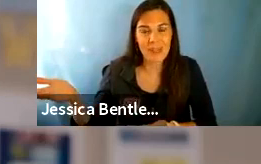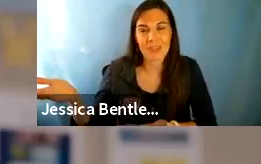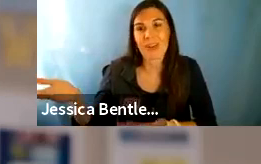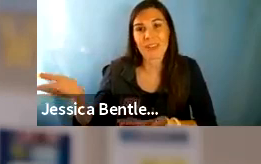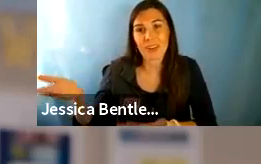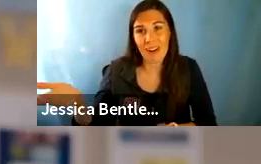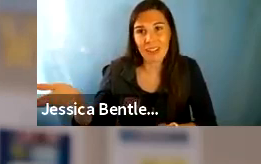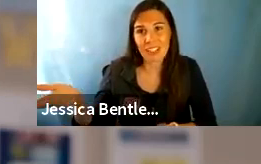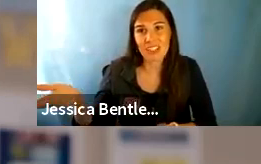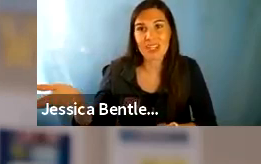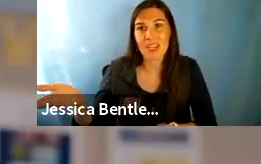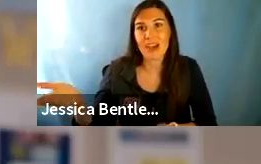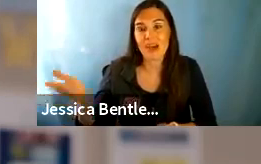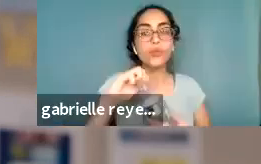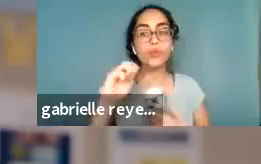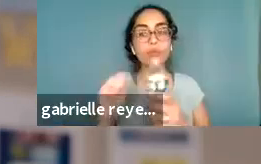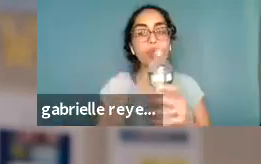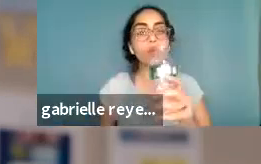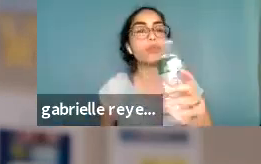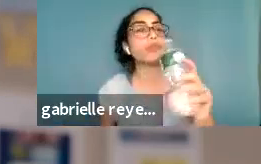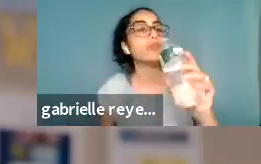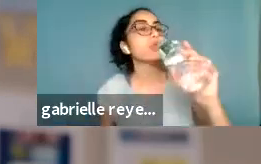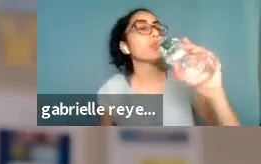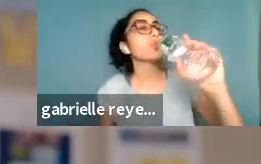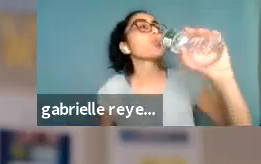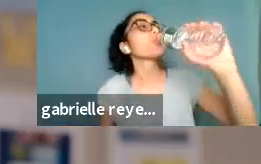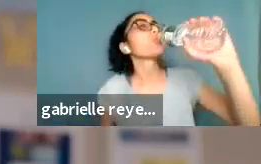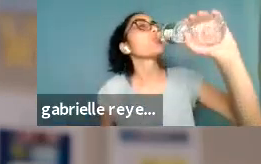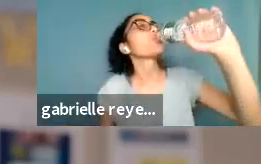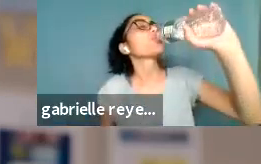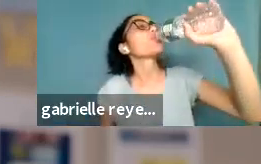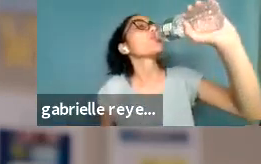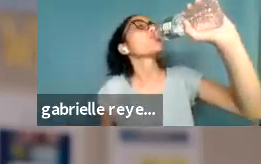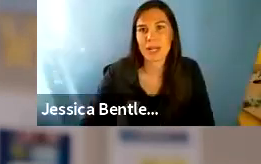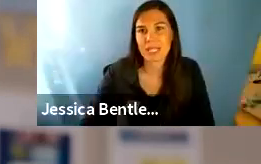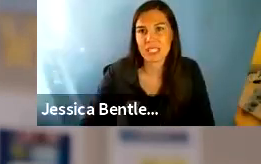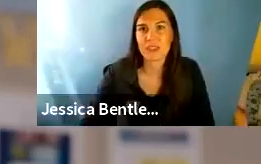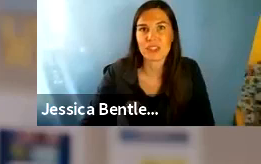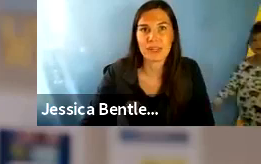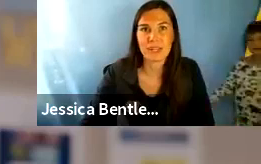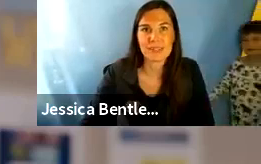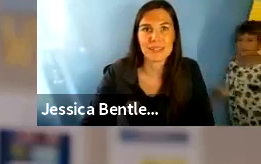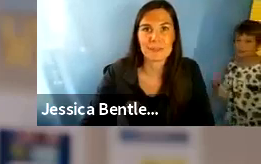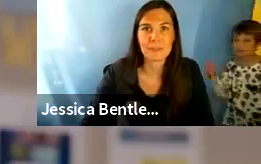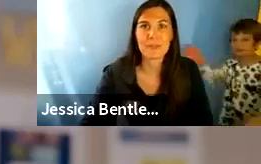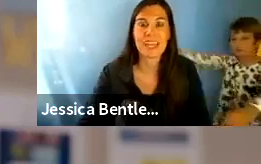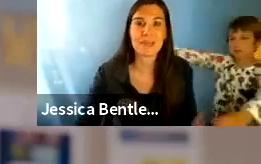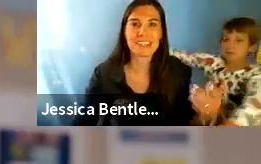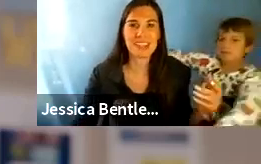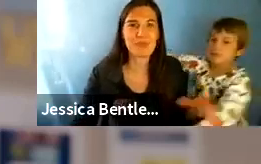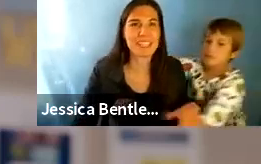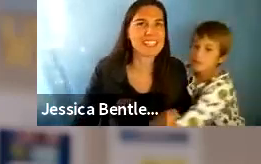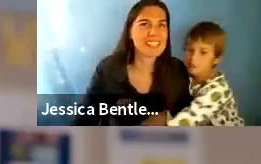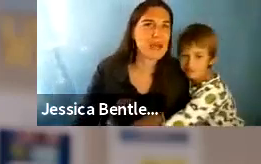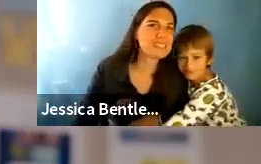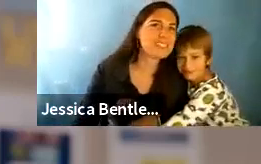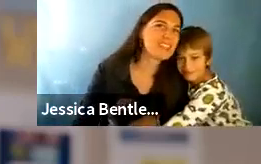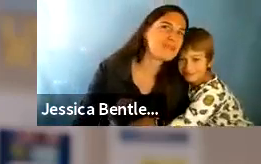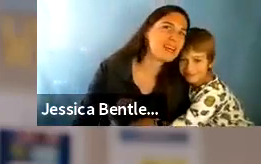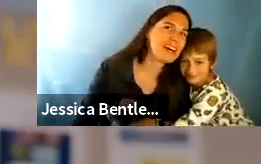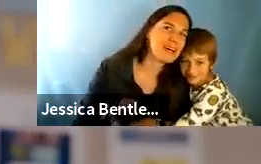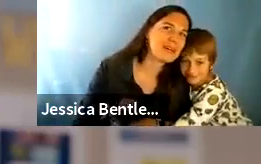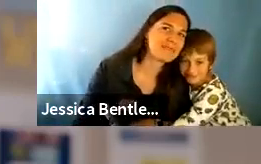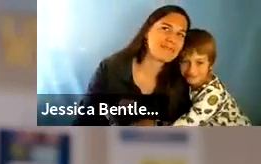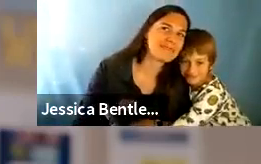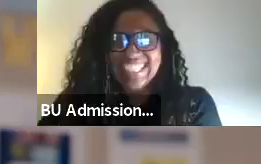taken 3 at their other college. And it's just because that's typically what we see with our transfer students. And my son would like to come in to give